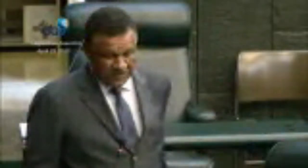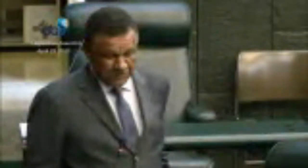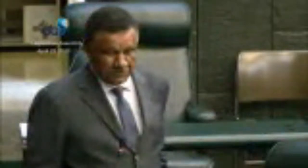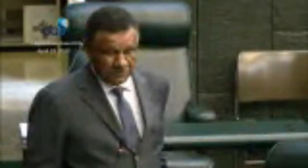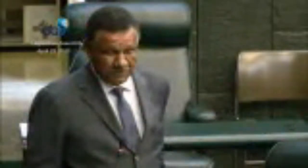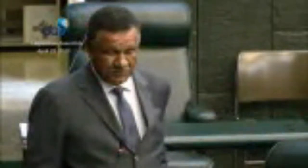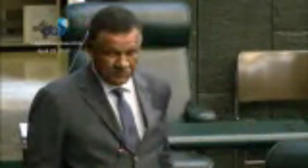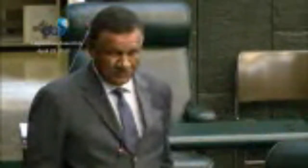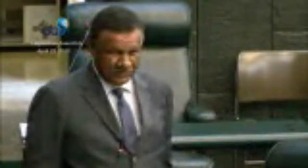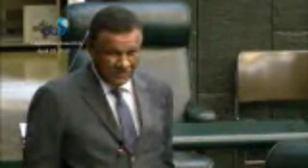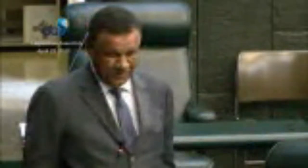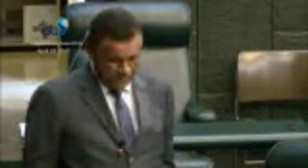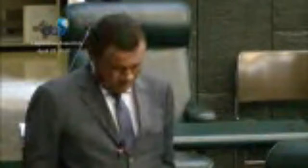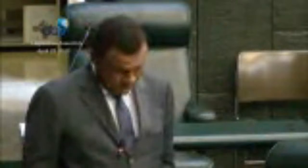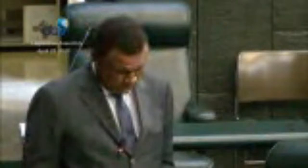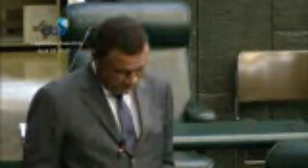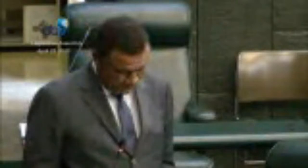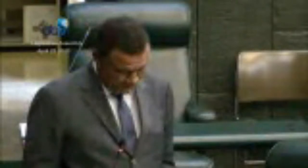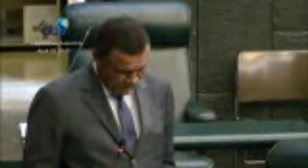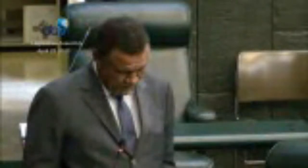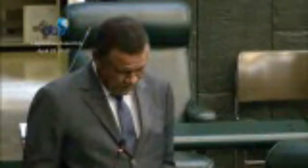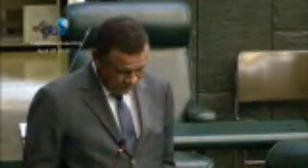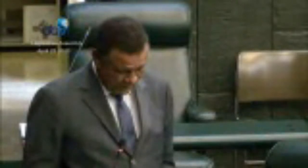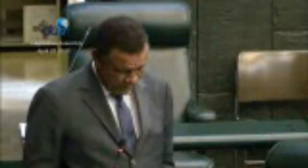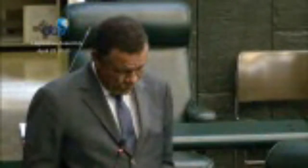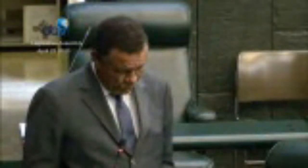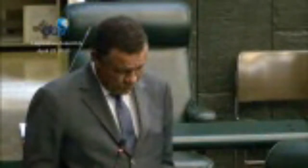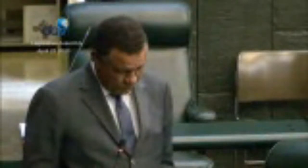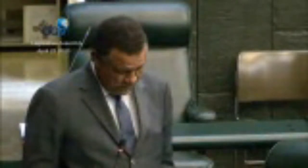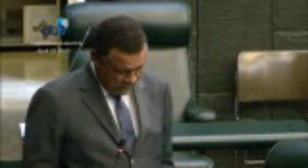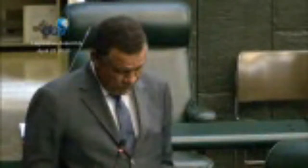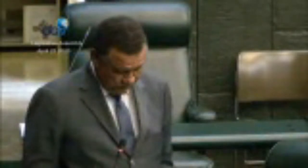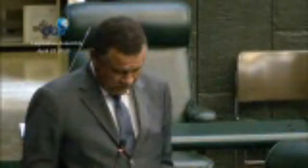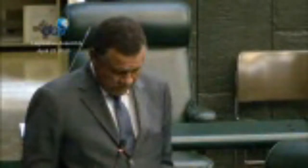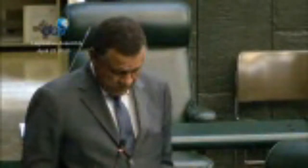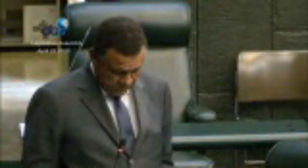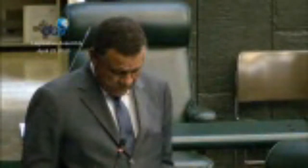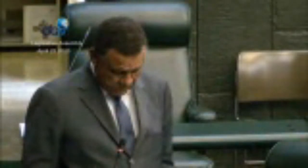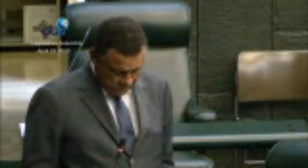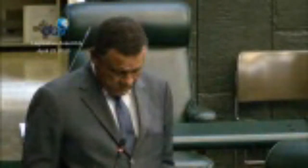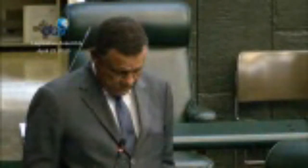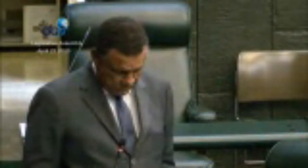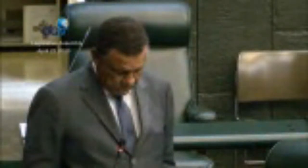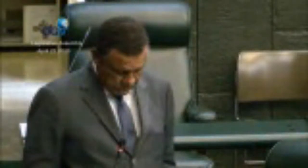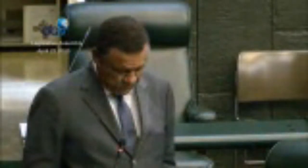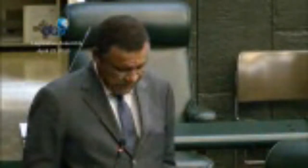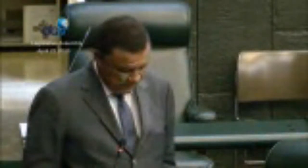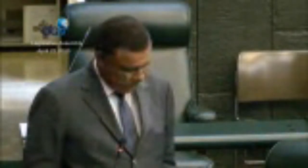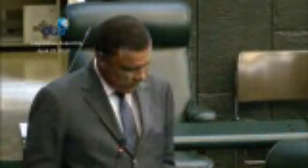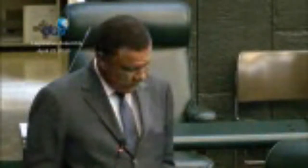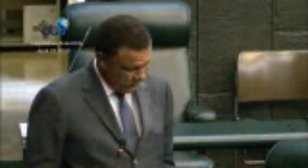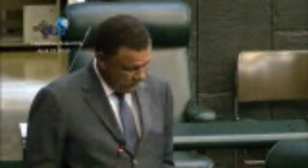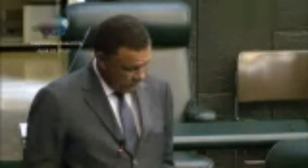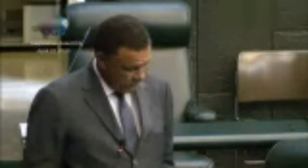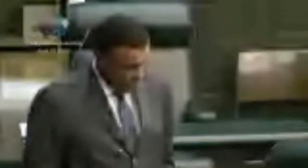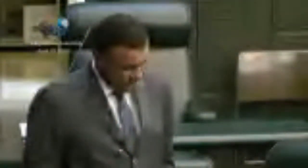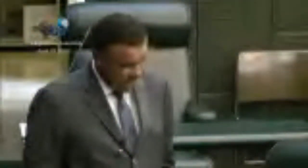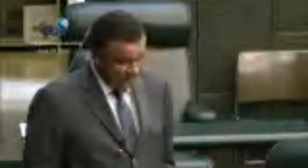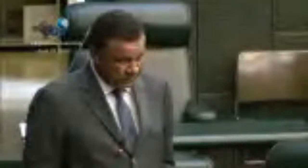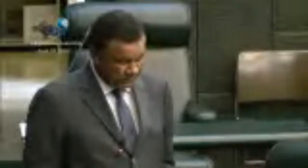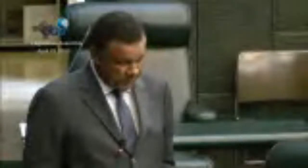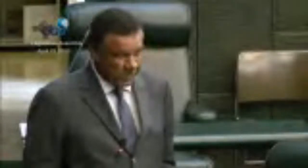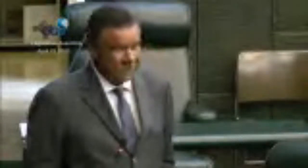Mr. Speaker, I must tell you, I was pleased with the response from it.